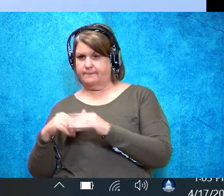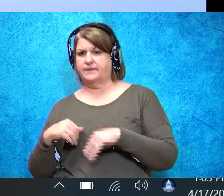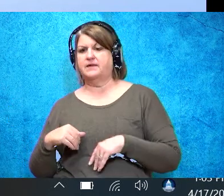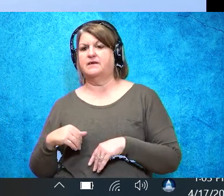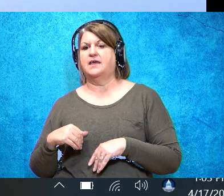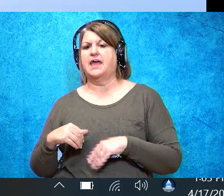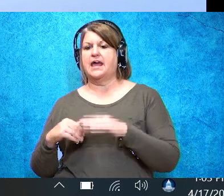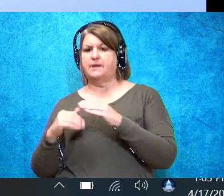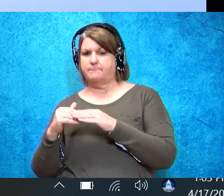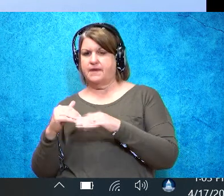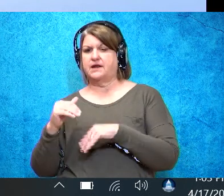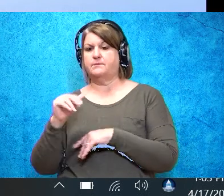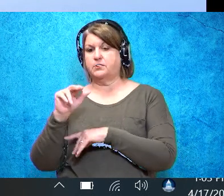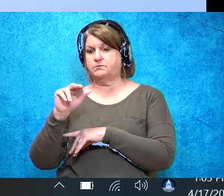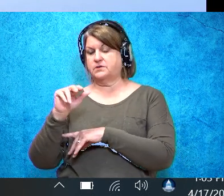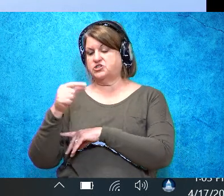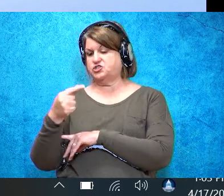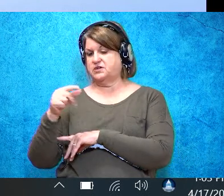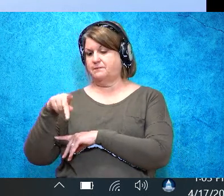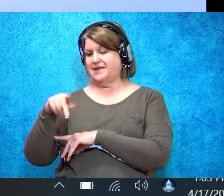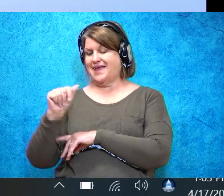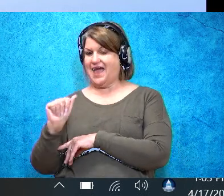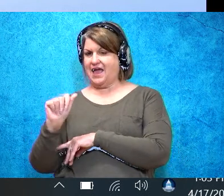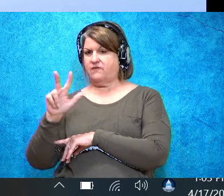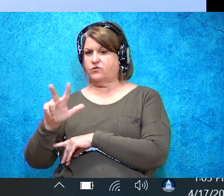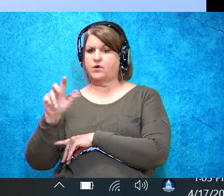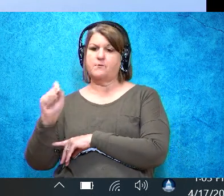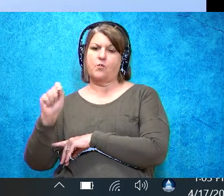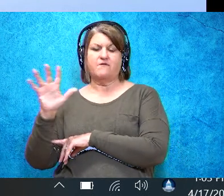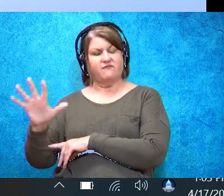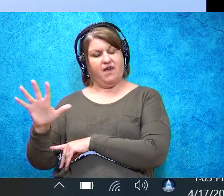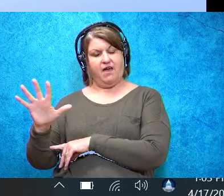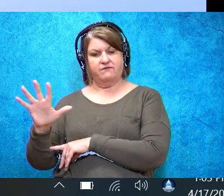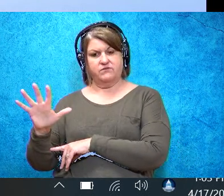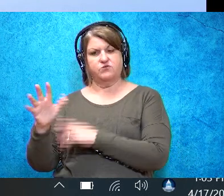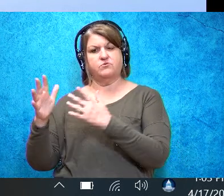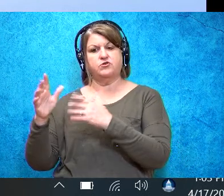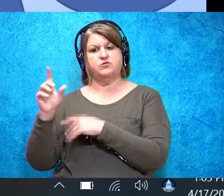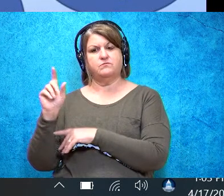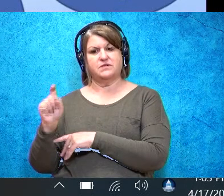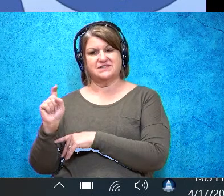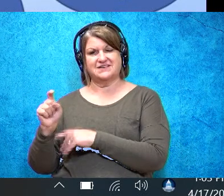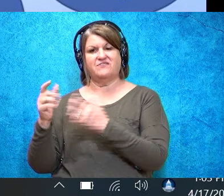a 3.5 by the first semester of your senior year.